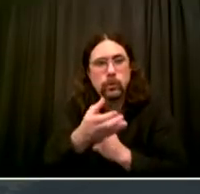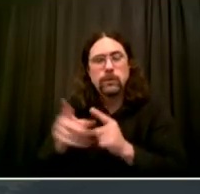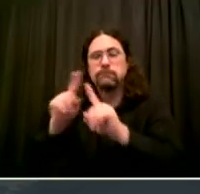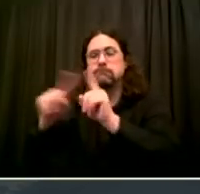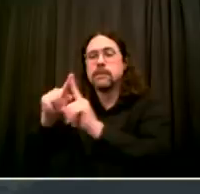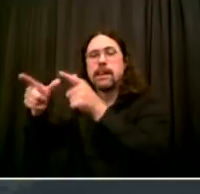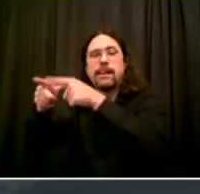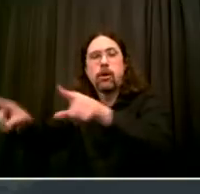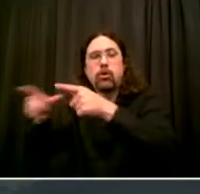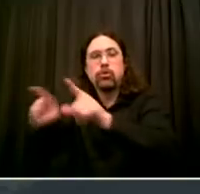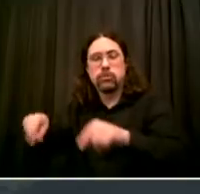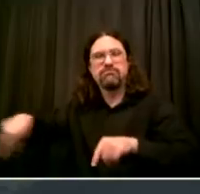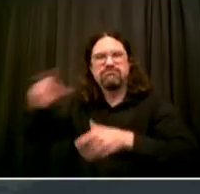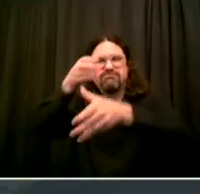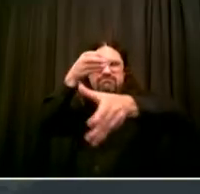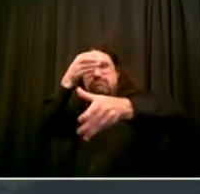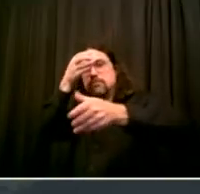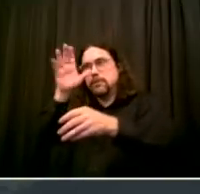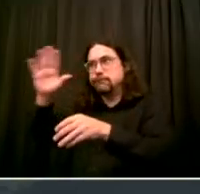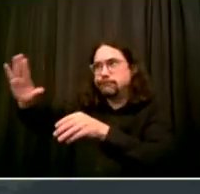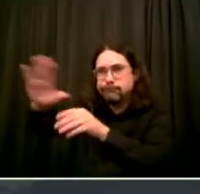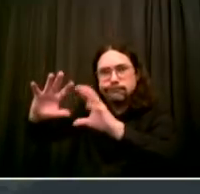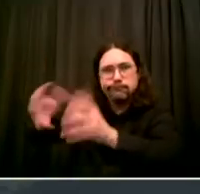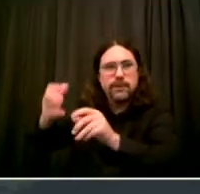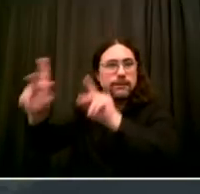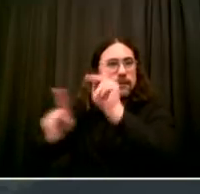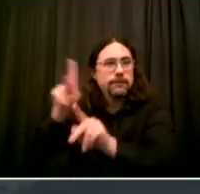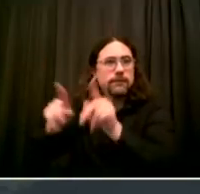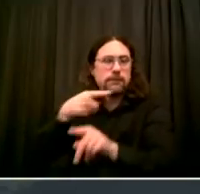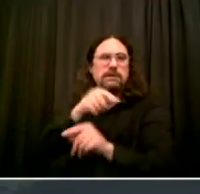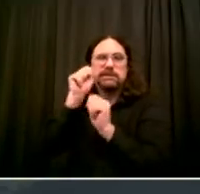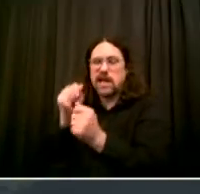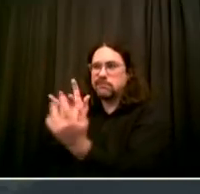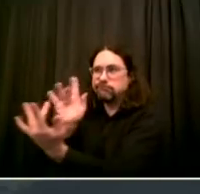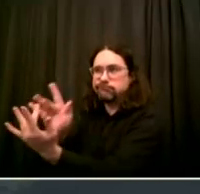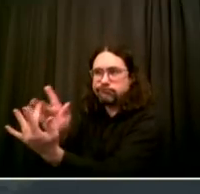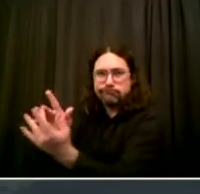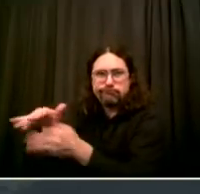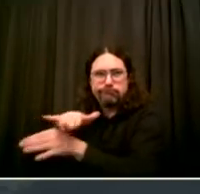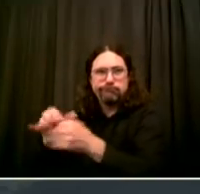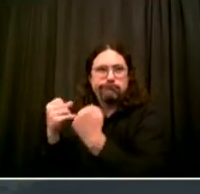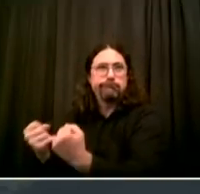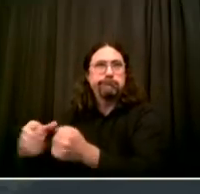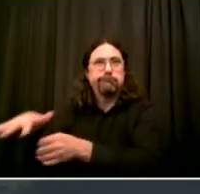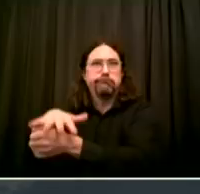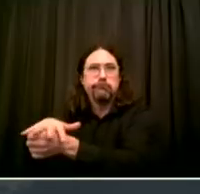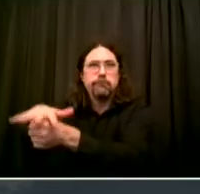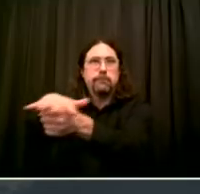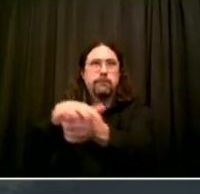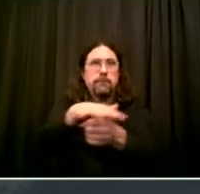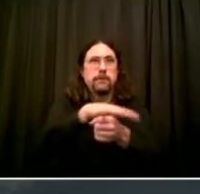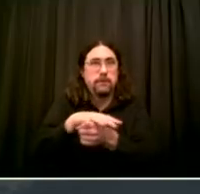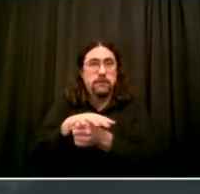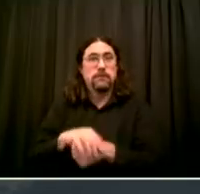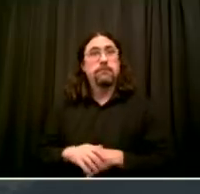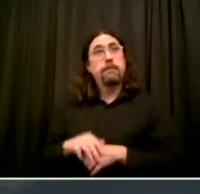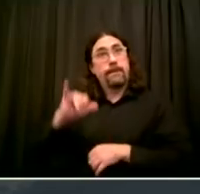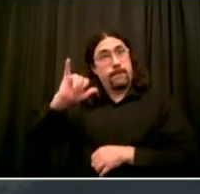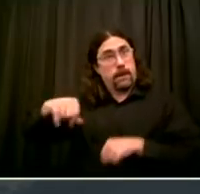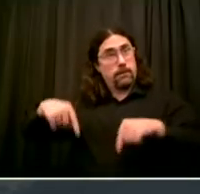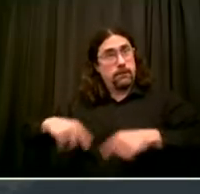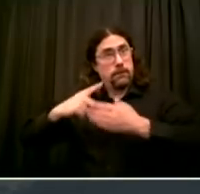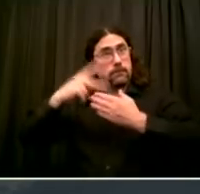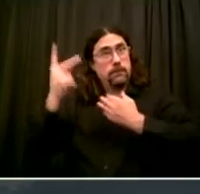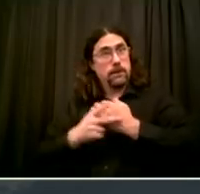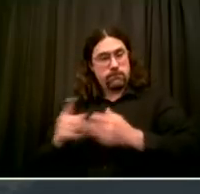Those navigators will be on the ground next week, starting their work as the contact tracing starts to